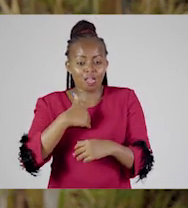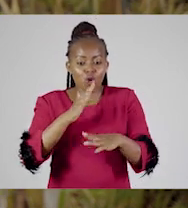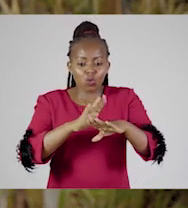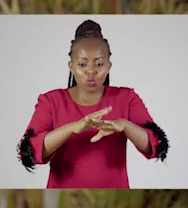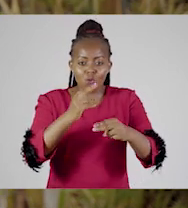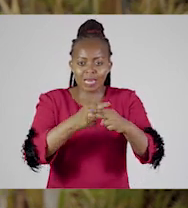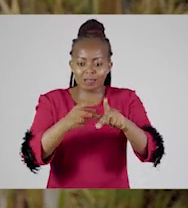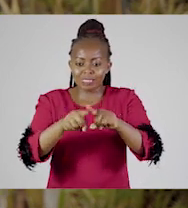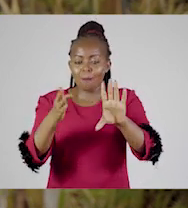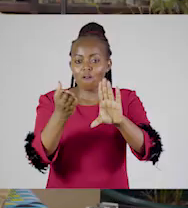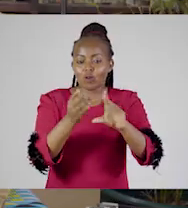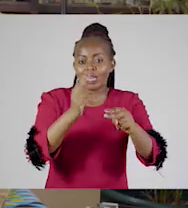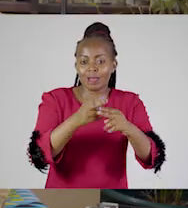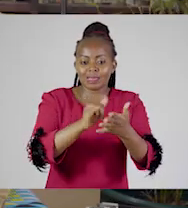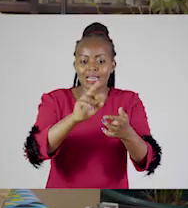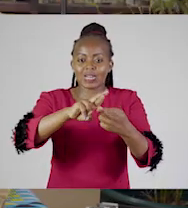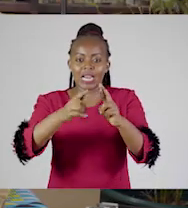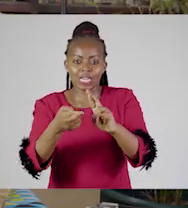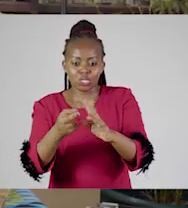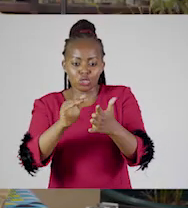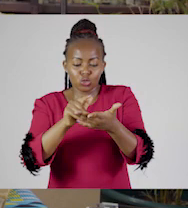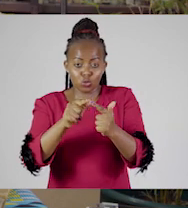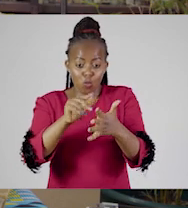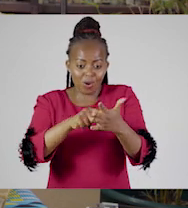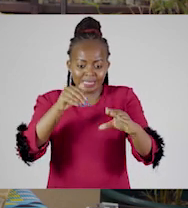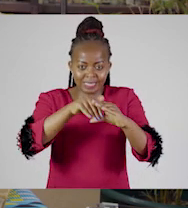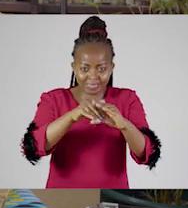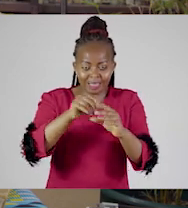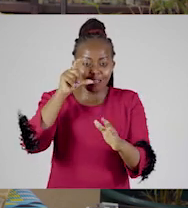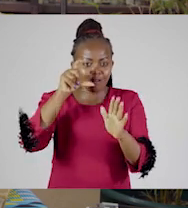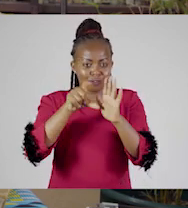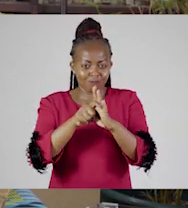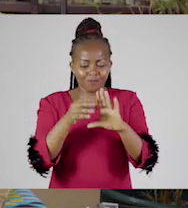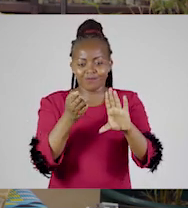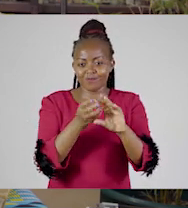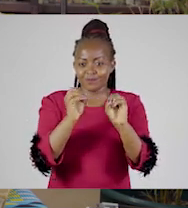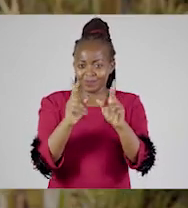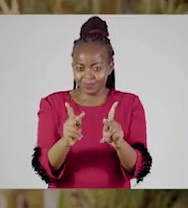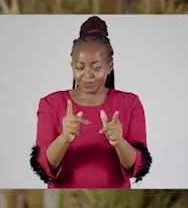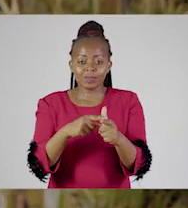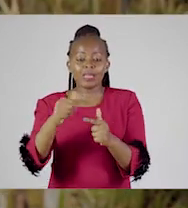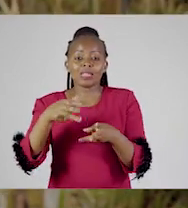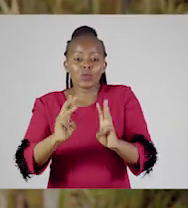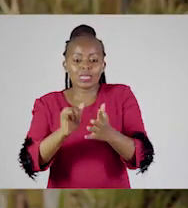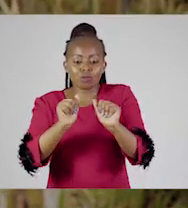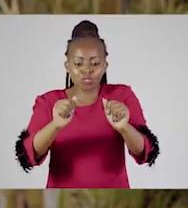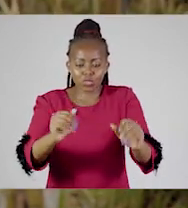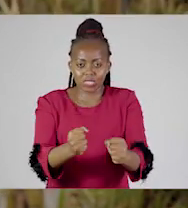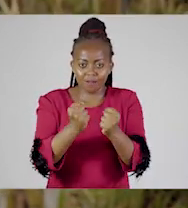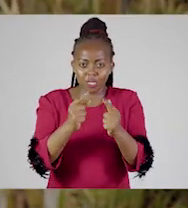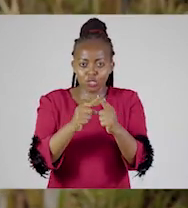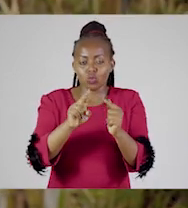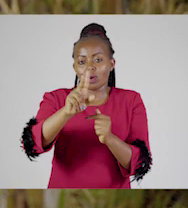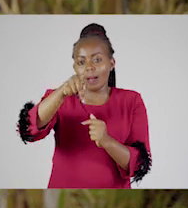file names and folder names that are relative to what is contained within them. Another way of backing up could